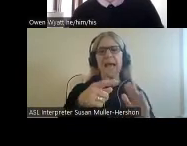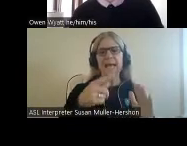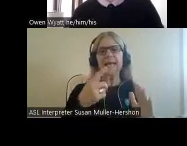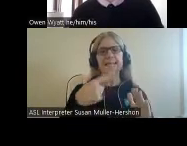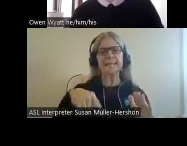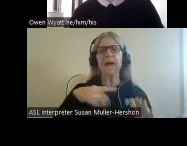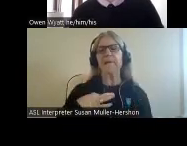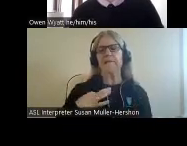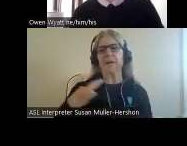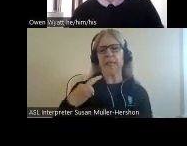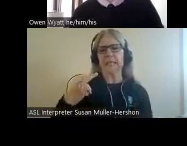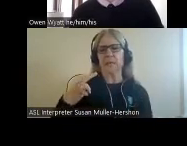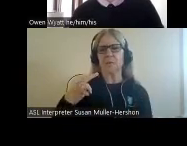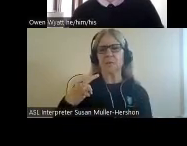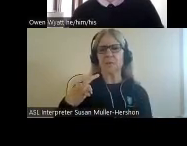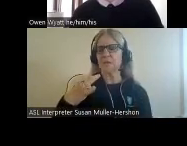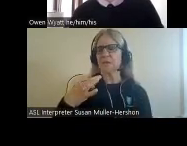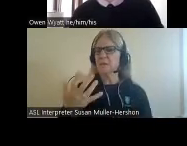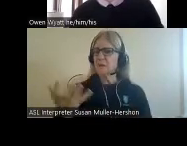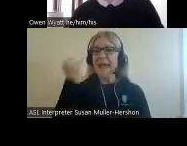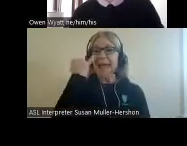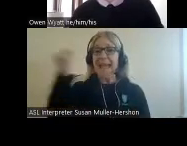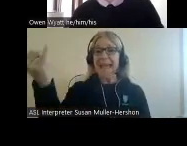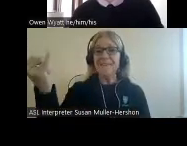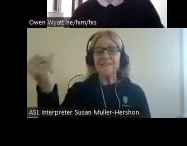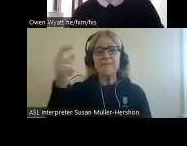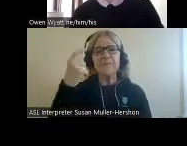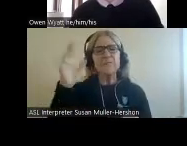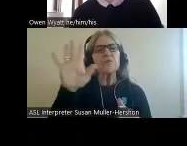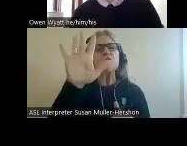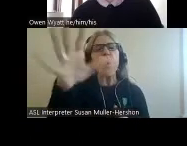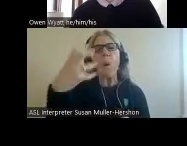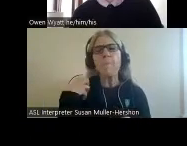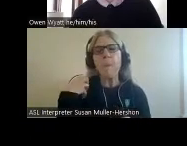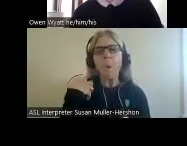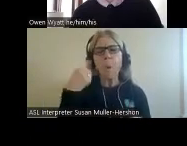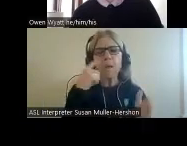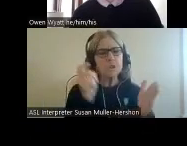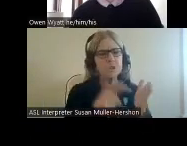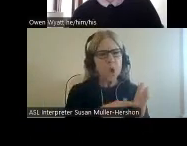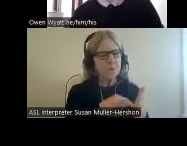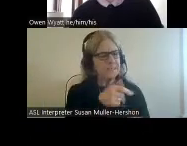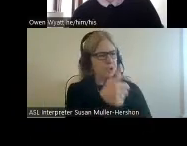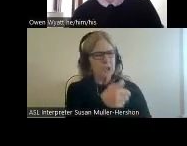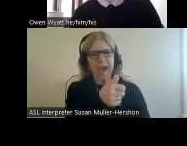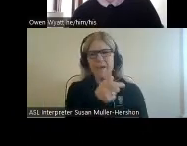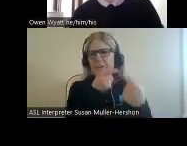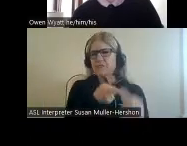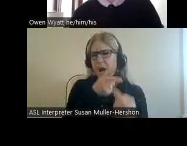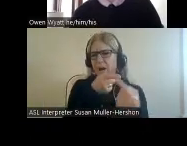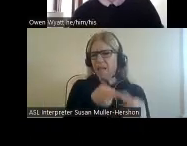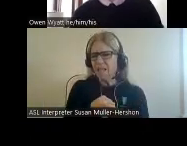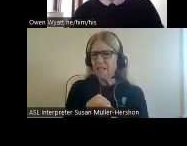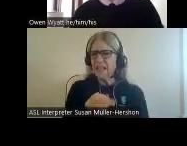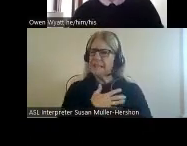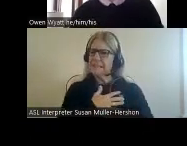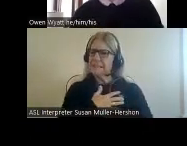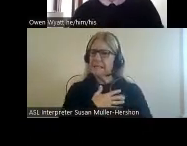So if your manager notices that you're having a difficult time or is concerned about